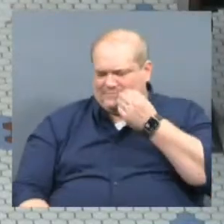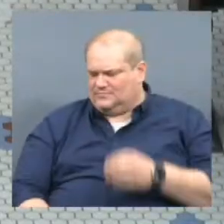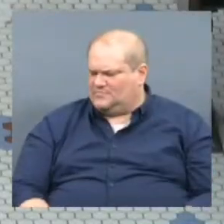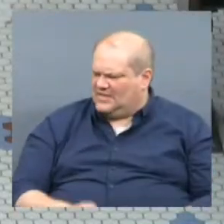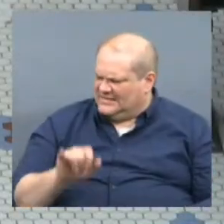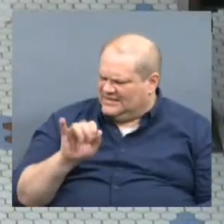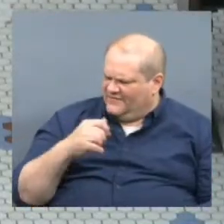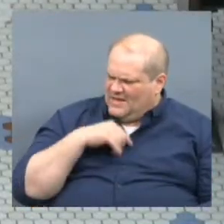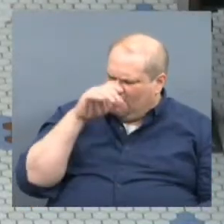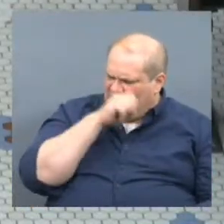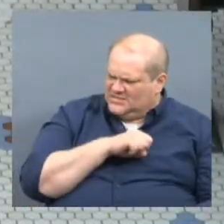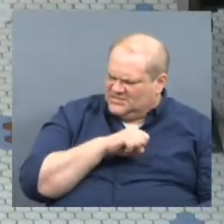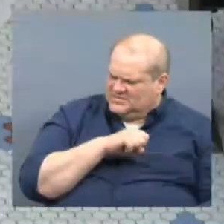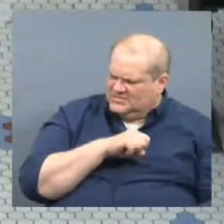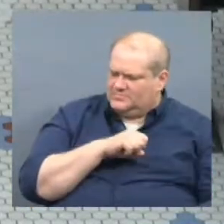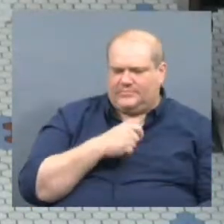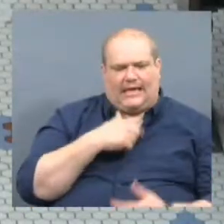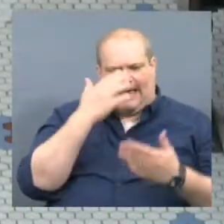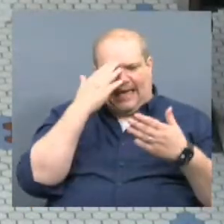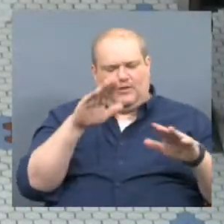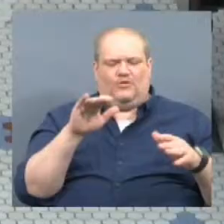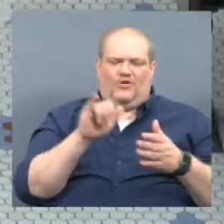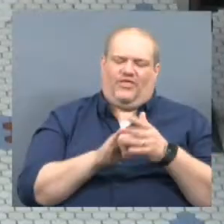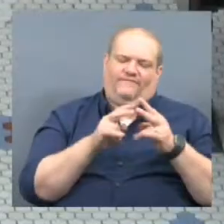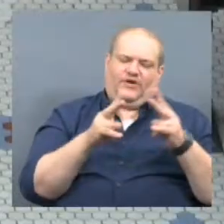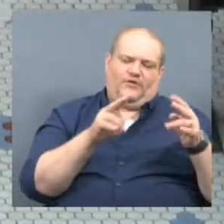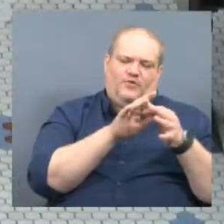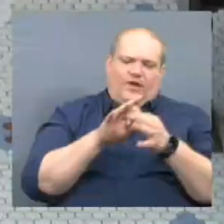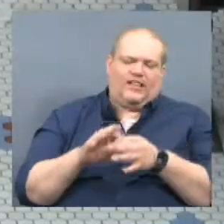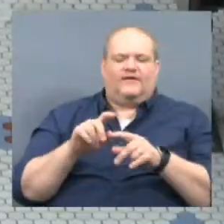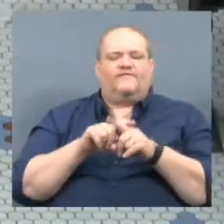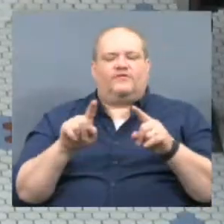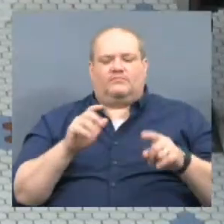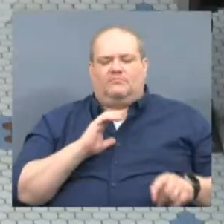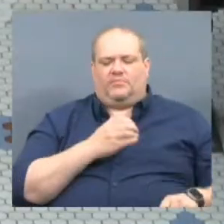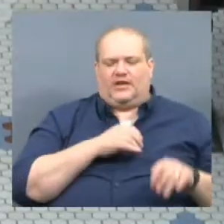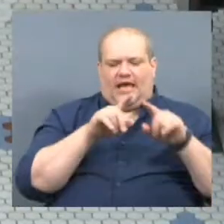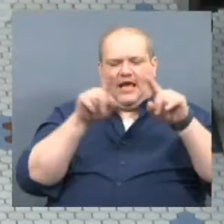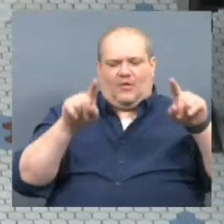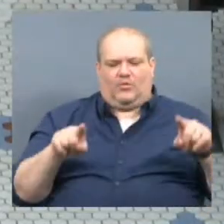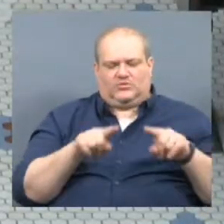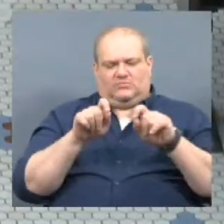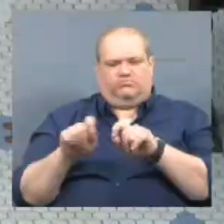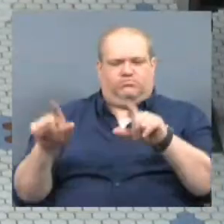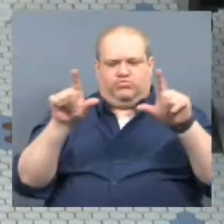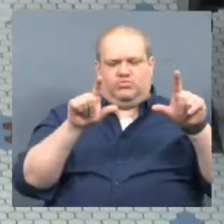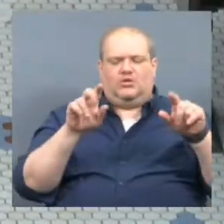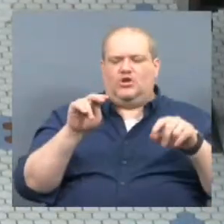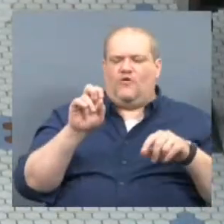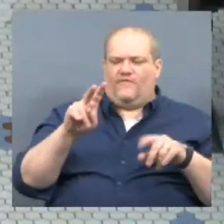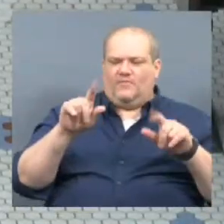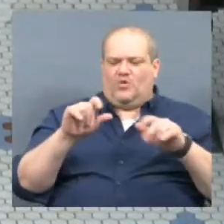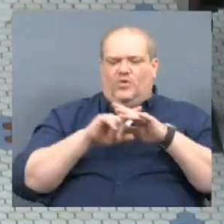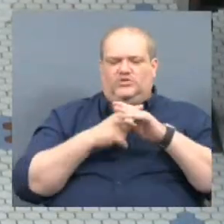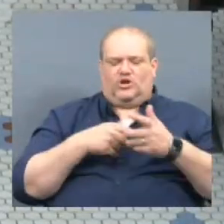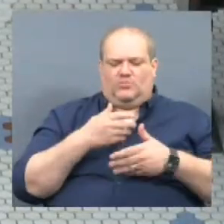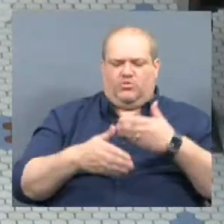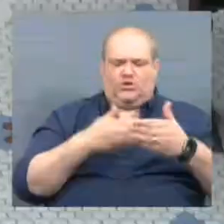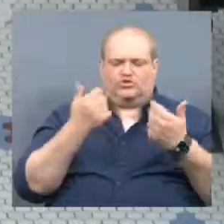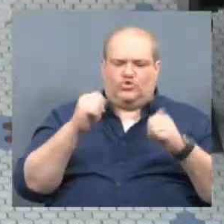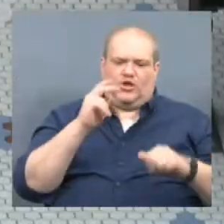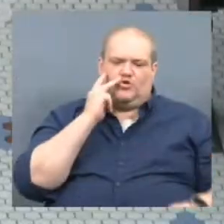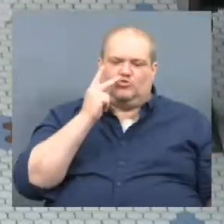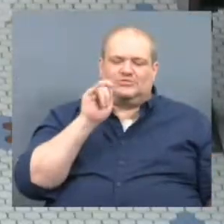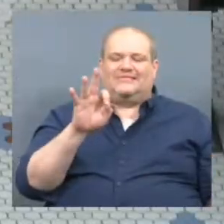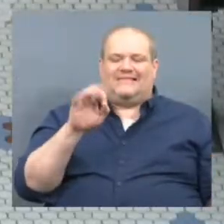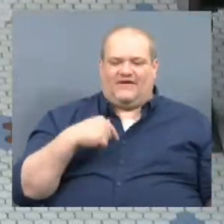other. I don't know that it's very relevant, but our signs went up in November when we started this process and trying to see if we could